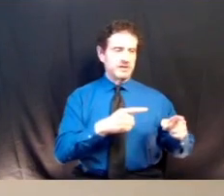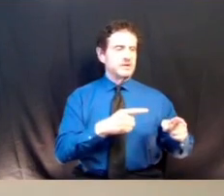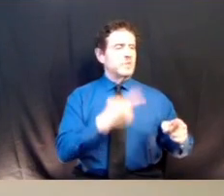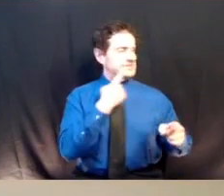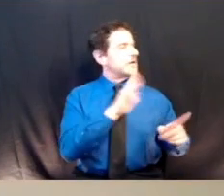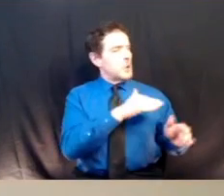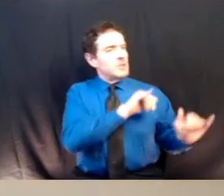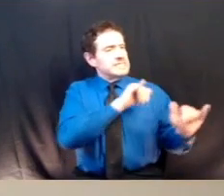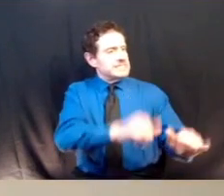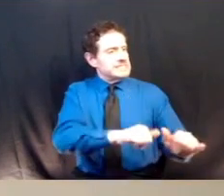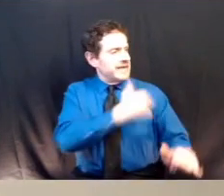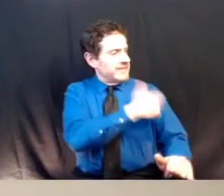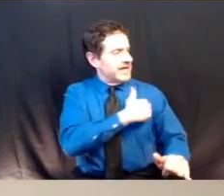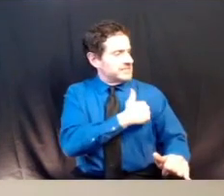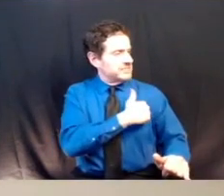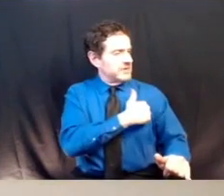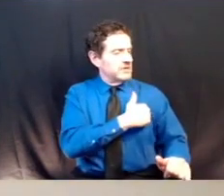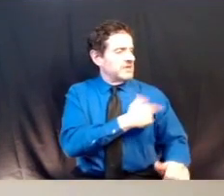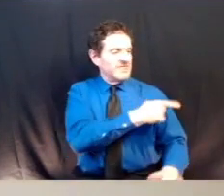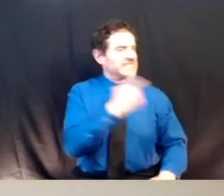urging. What is the protocol then?